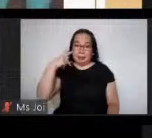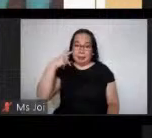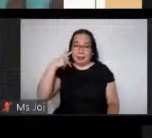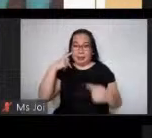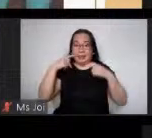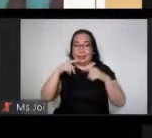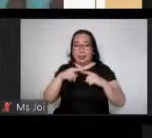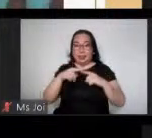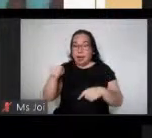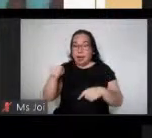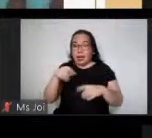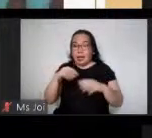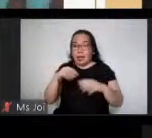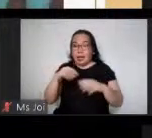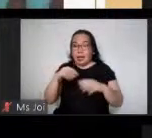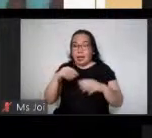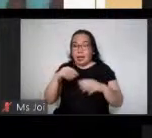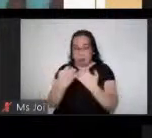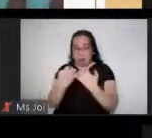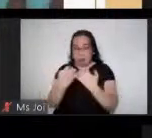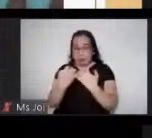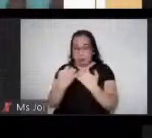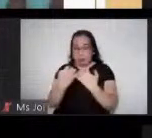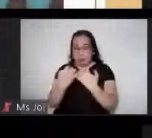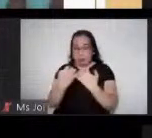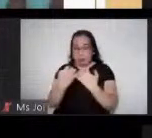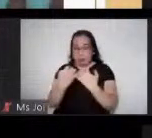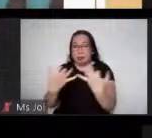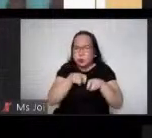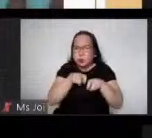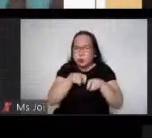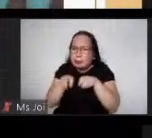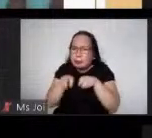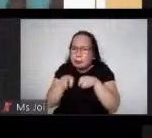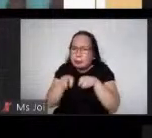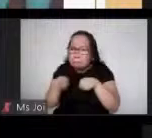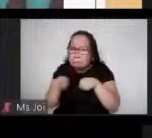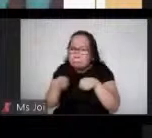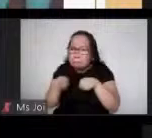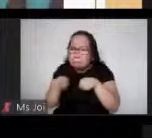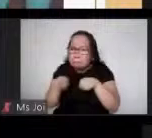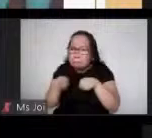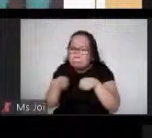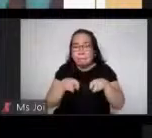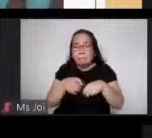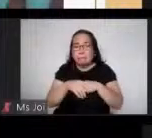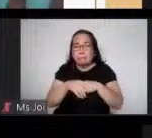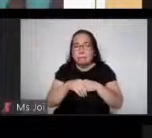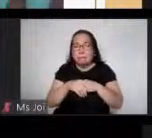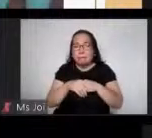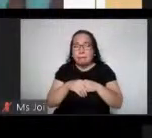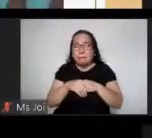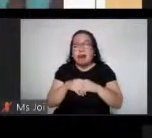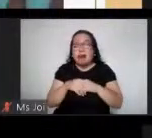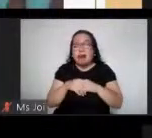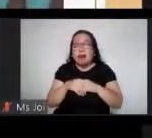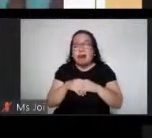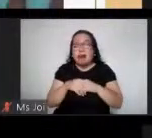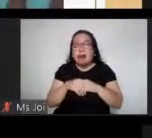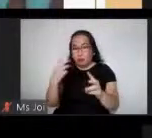social distancing na maintain. At masakla pa dyan, siguro na teacher P na